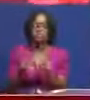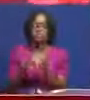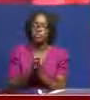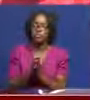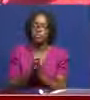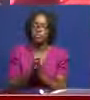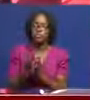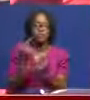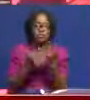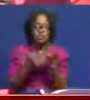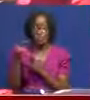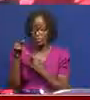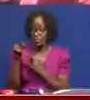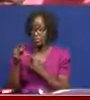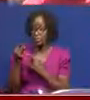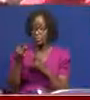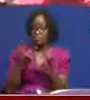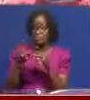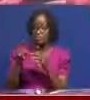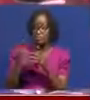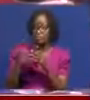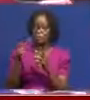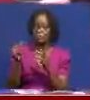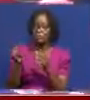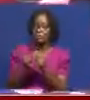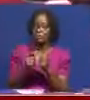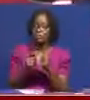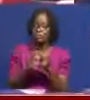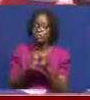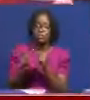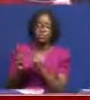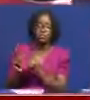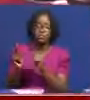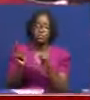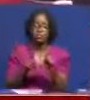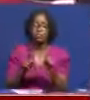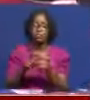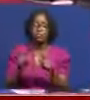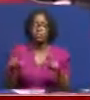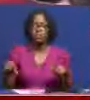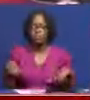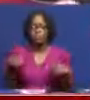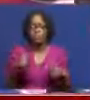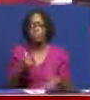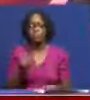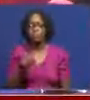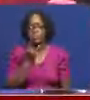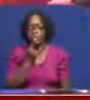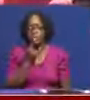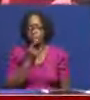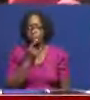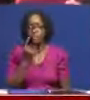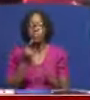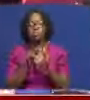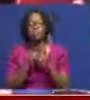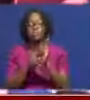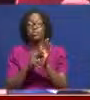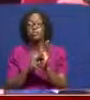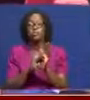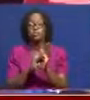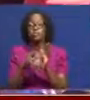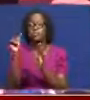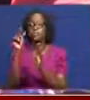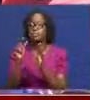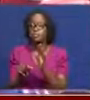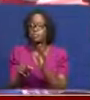This victory and the journey started in 2016. We are coming as the pride of Nyanza. We are coming to represent this